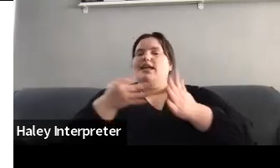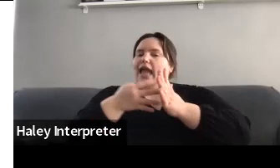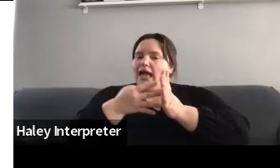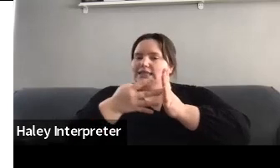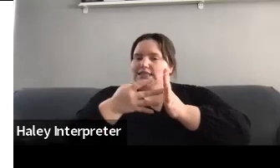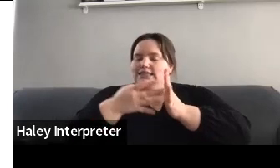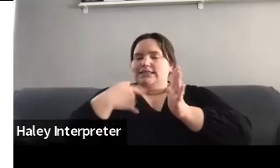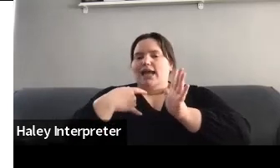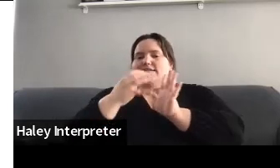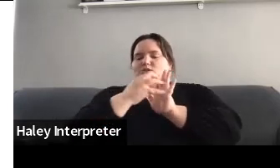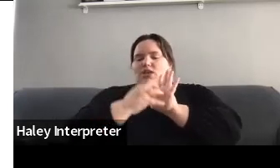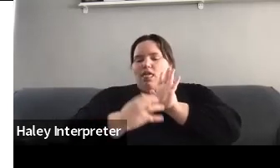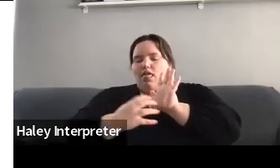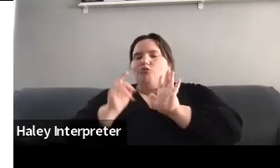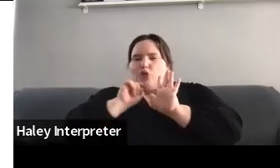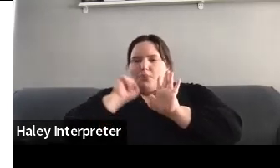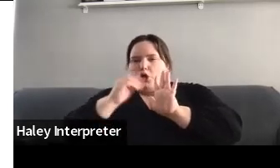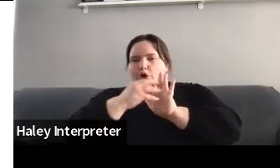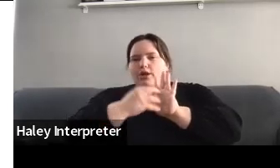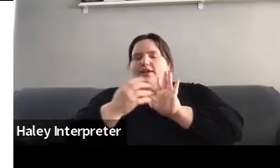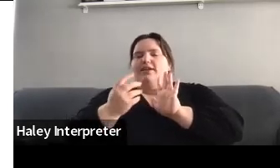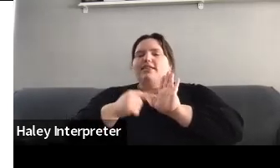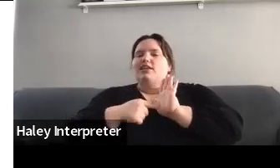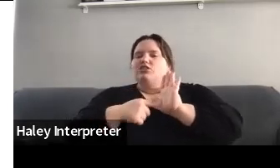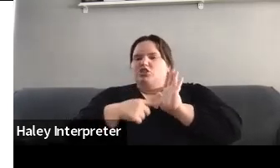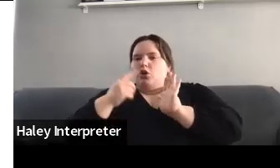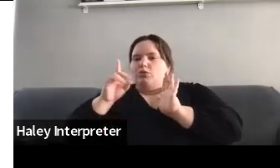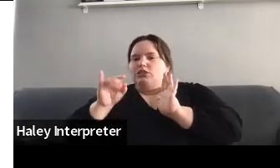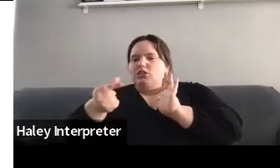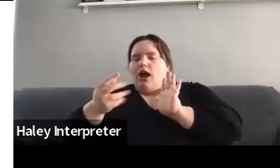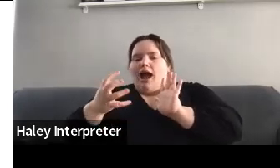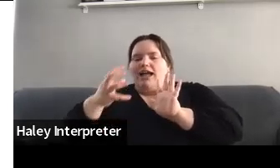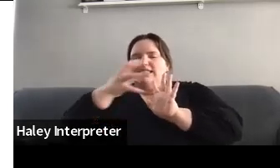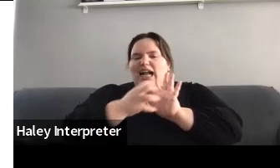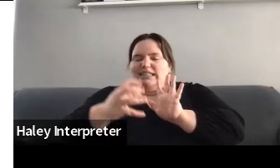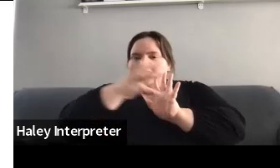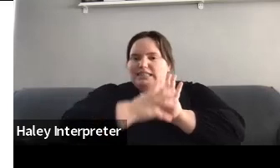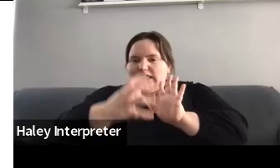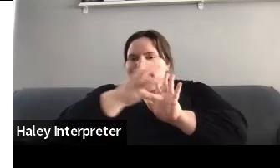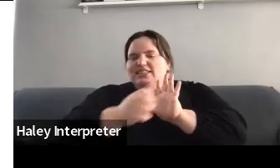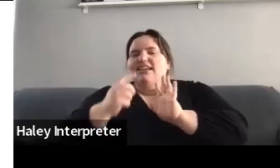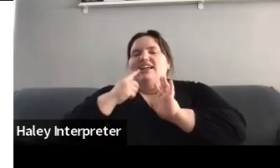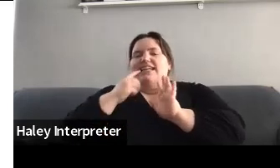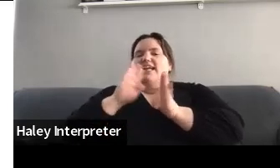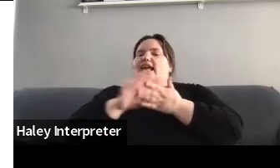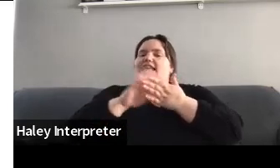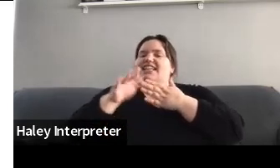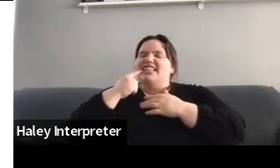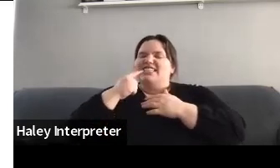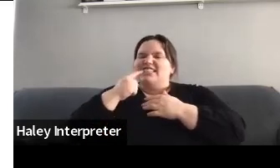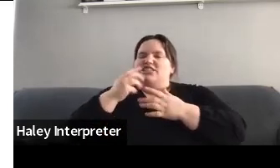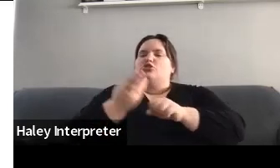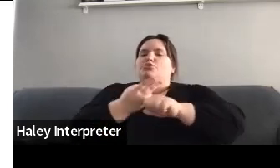dog chewing on that toy, cleaning his teeth using kind of those nubby features of the